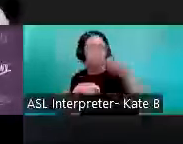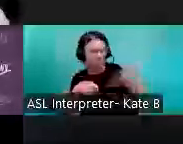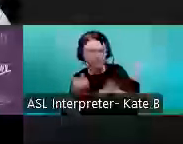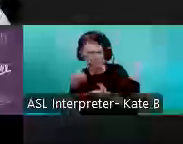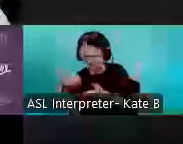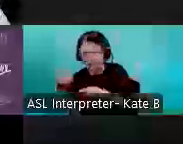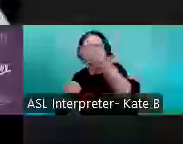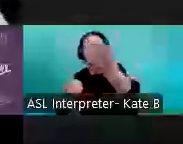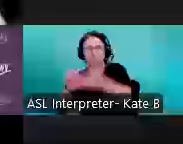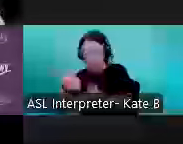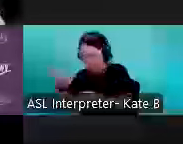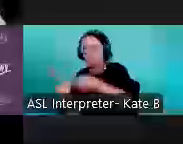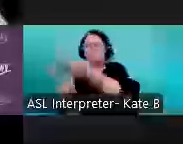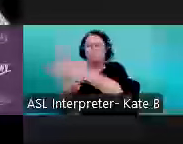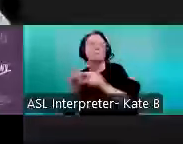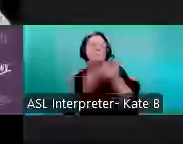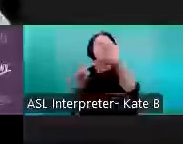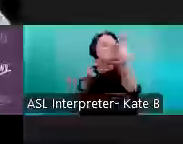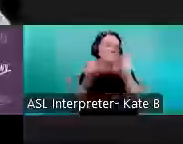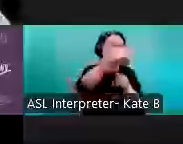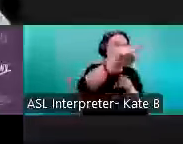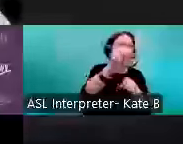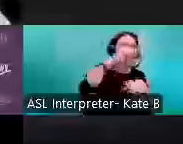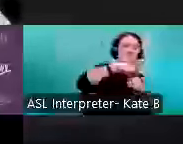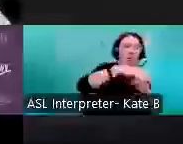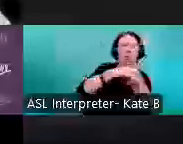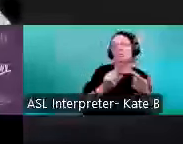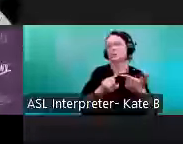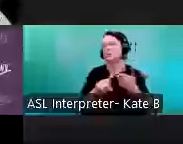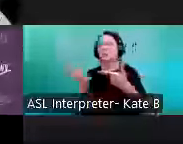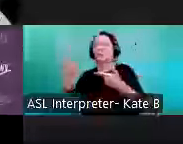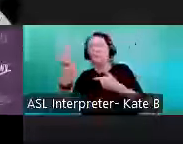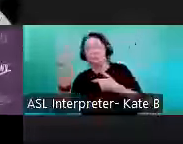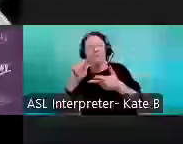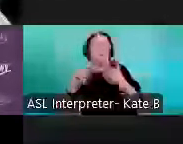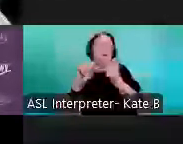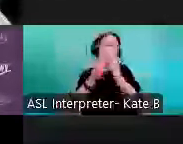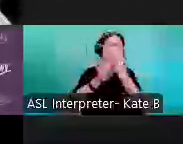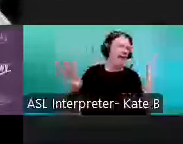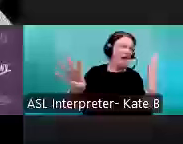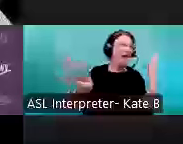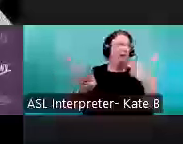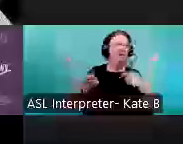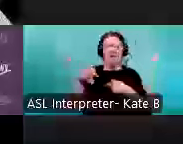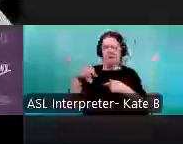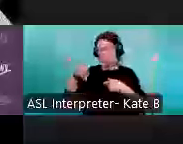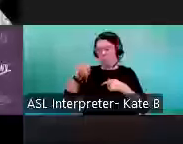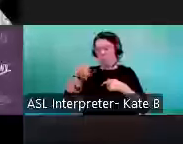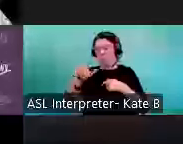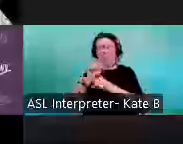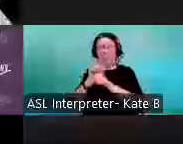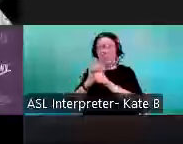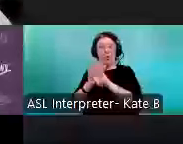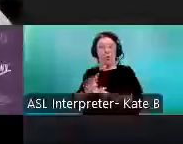the check-in process if they've got questions about the ballot, how to complete it. Being a poll worker, so an election